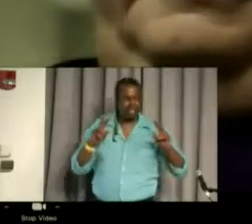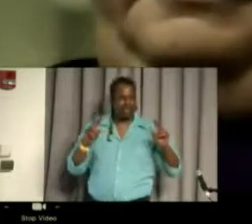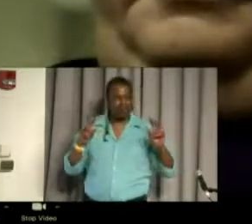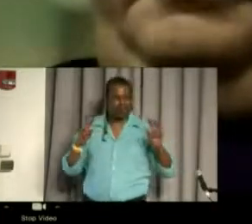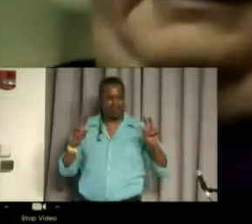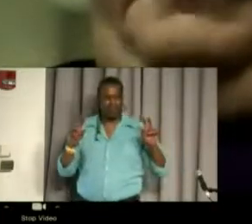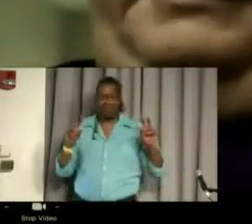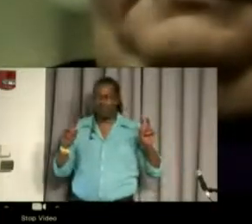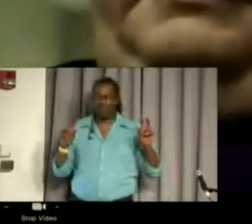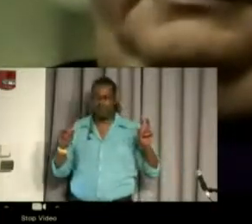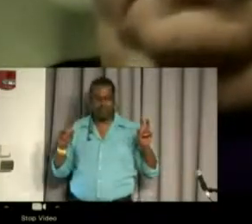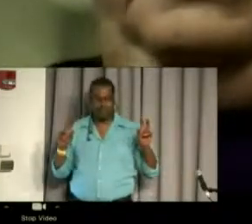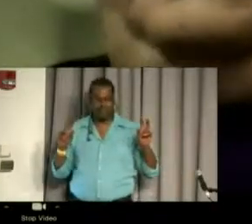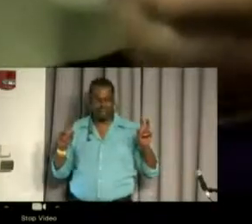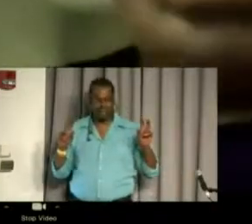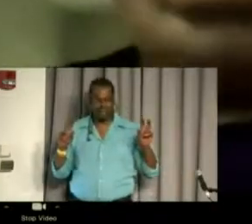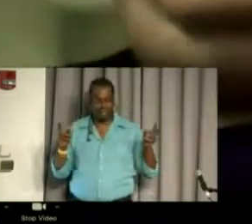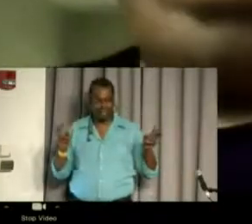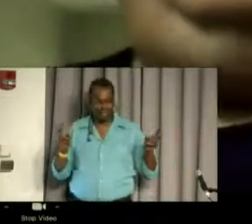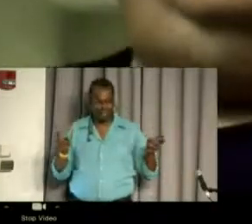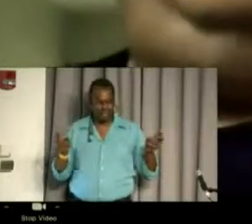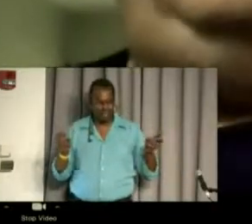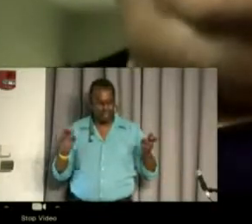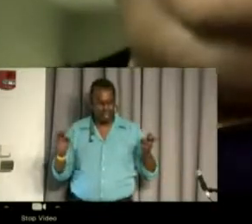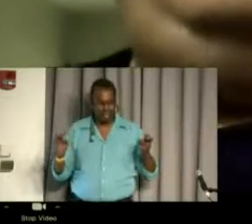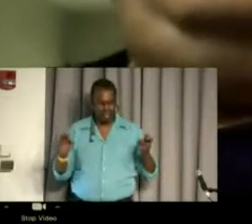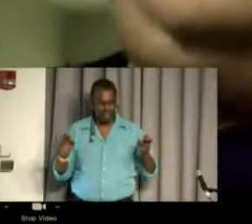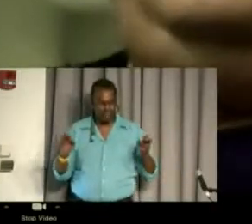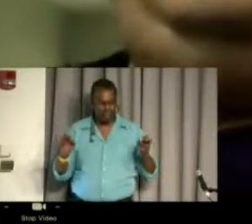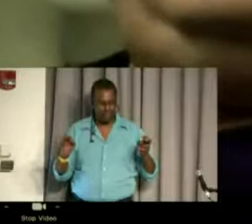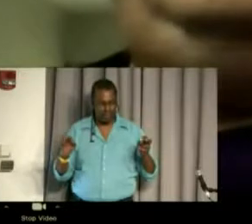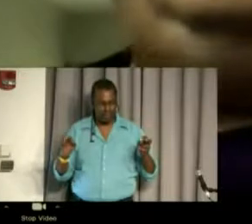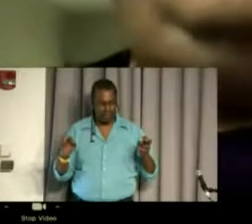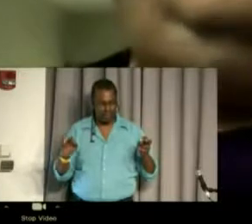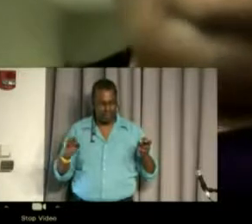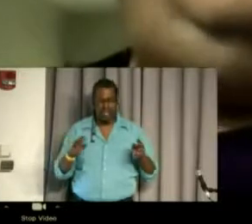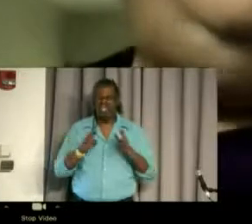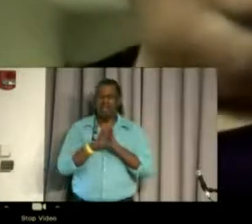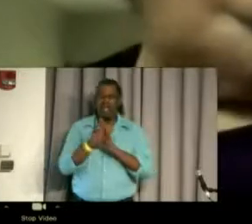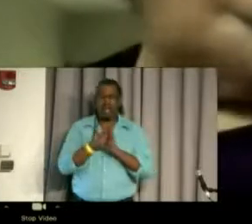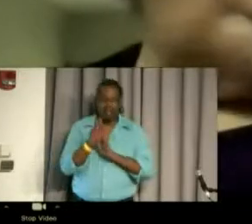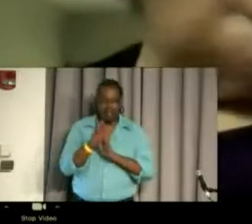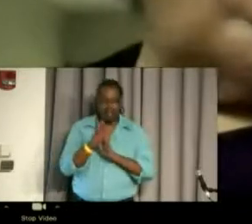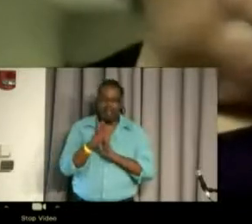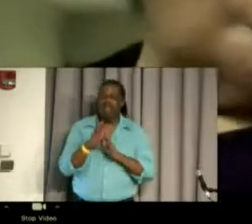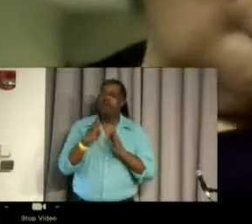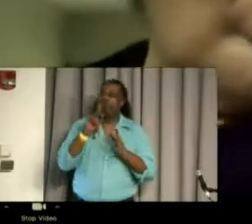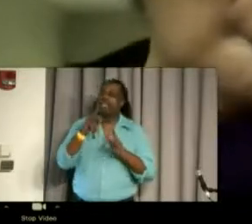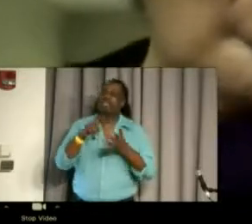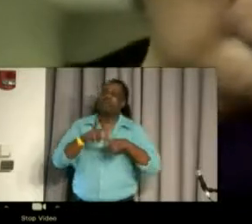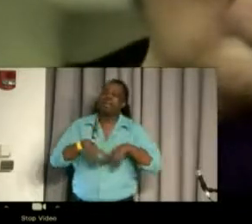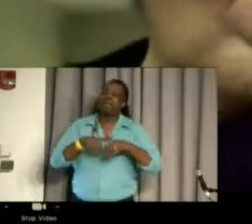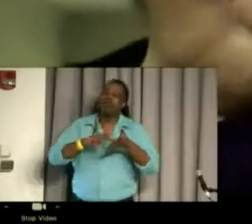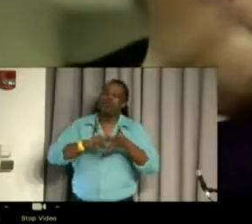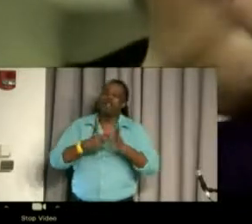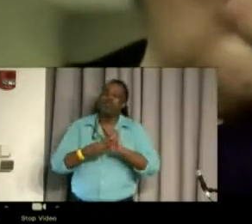development. Is it an impediment? It also depends on what you mean by development. So development to